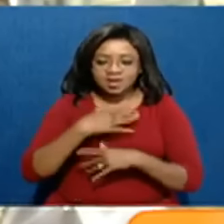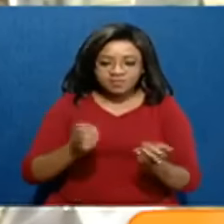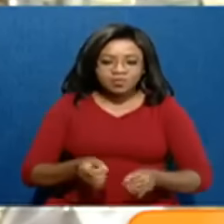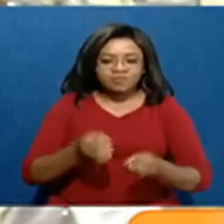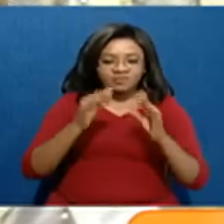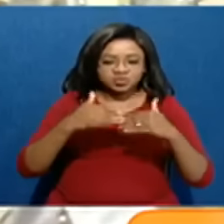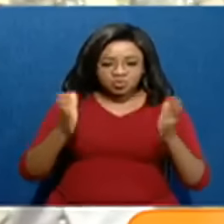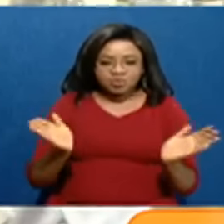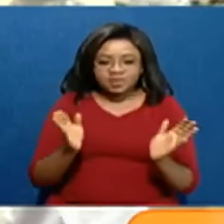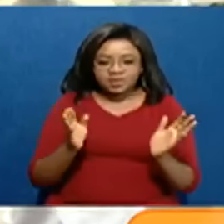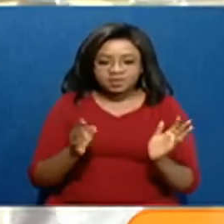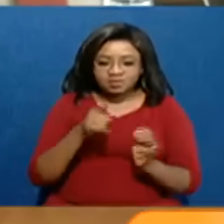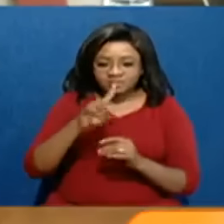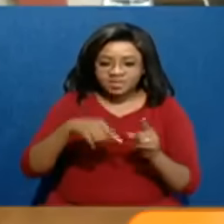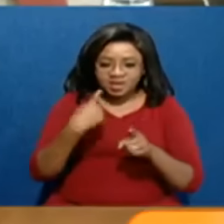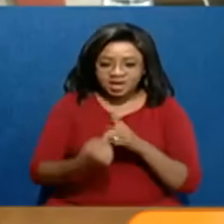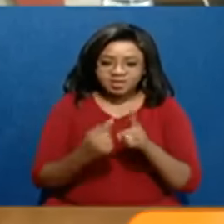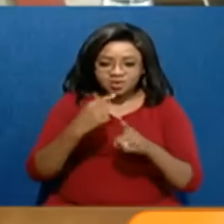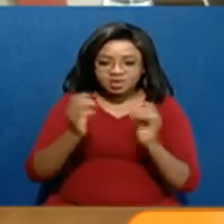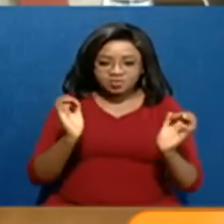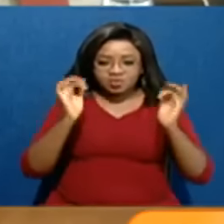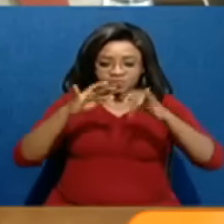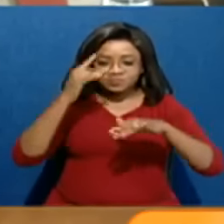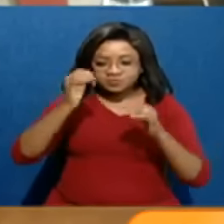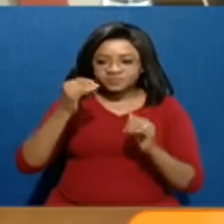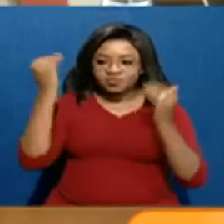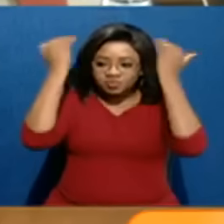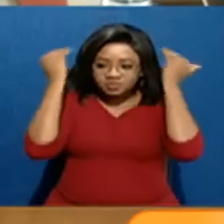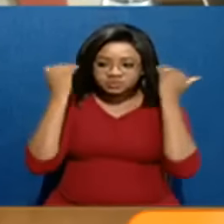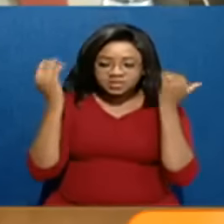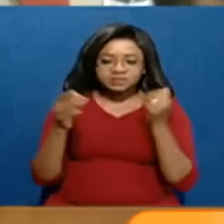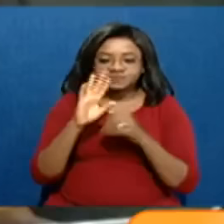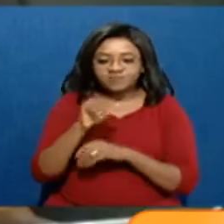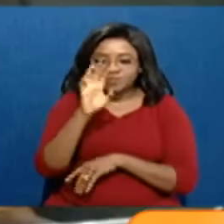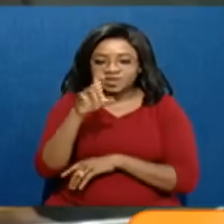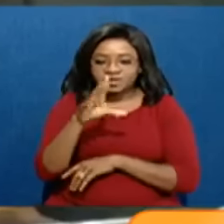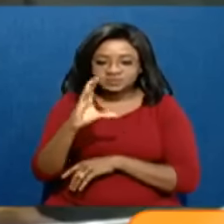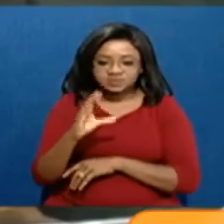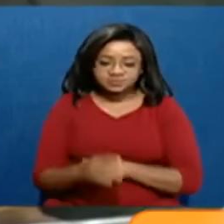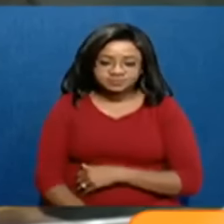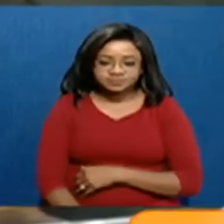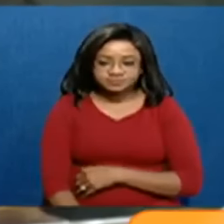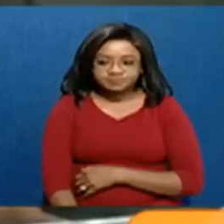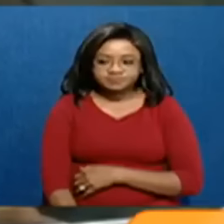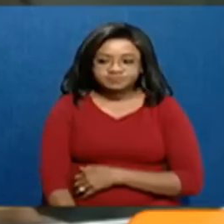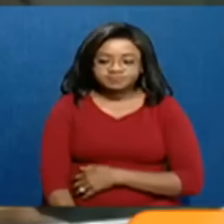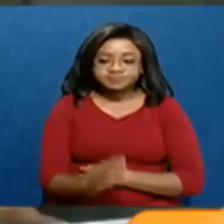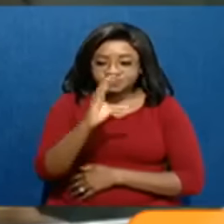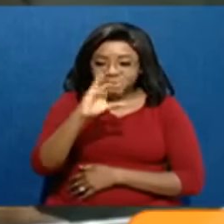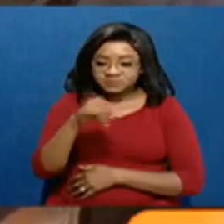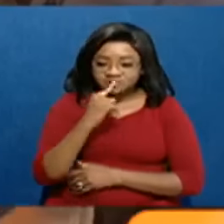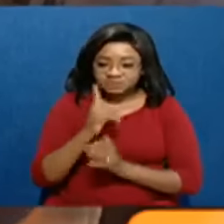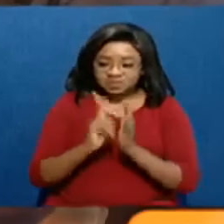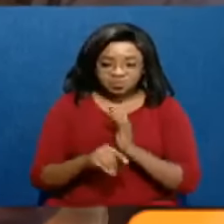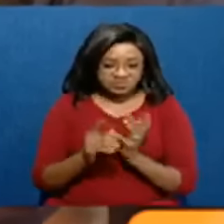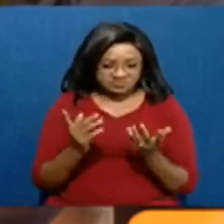official opening of the annual conference for judges of the Employment and Labor Relations Court, the Chief Justice said